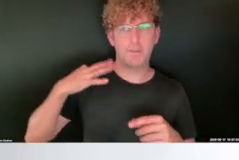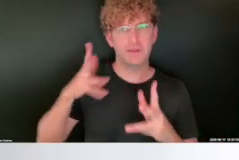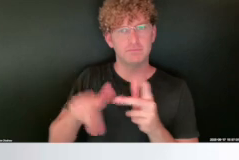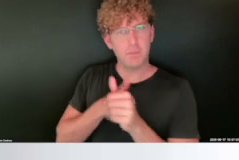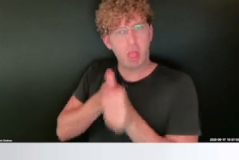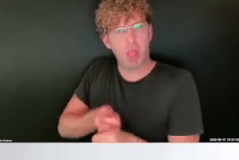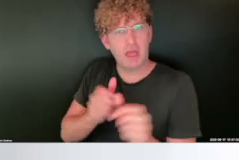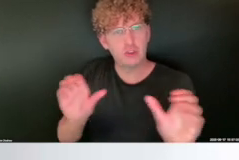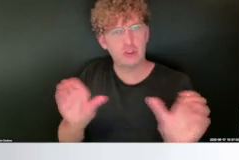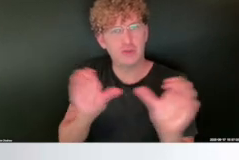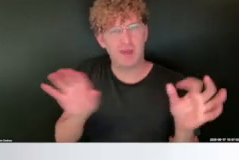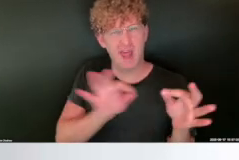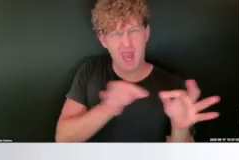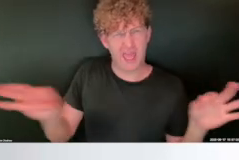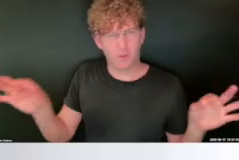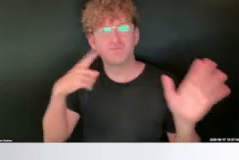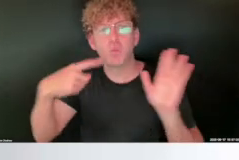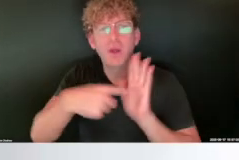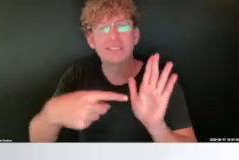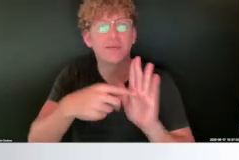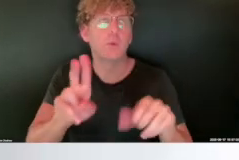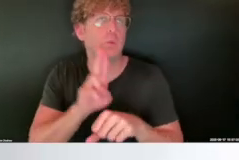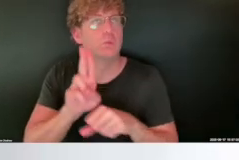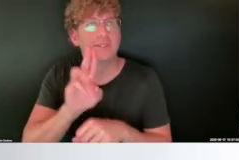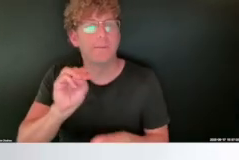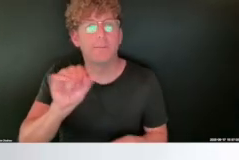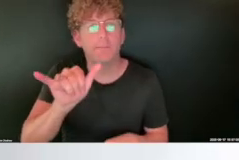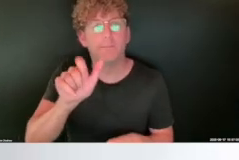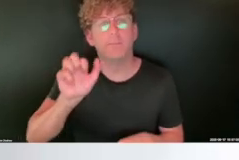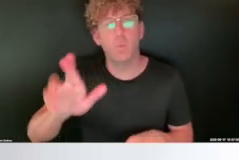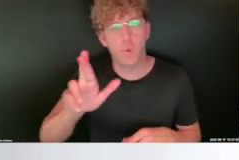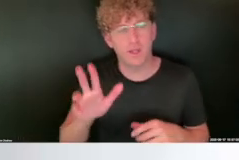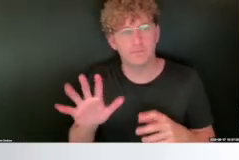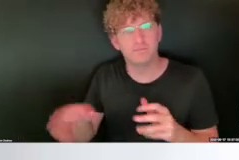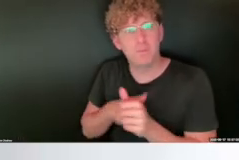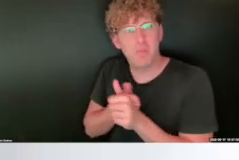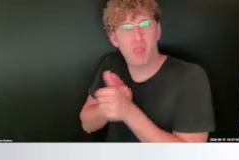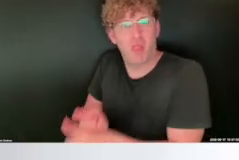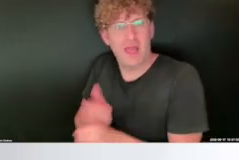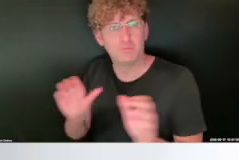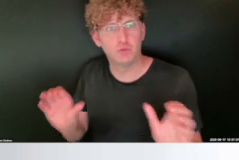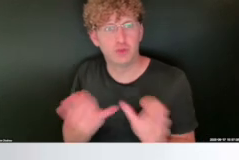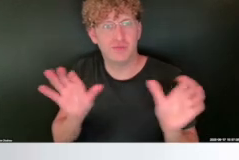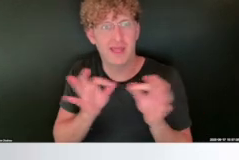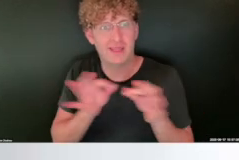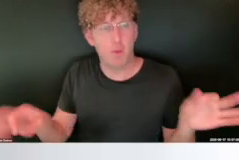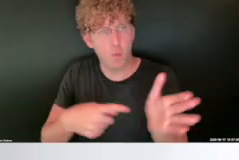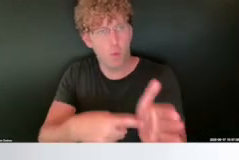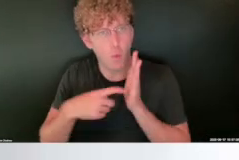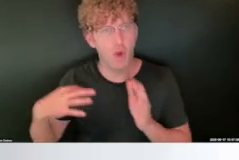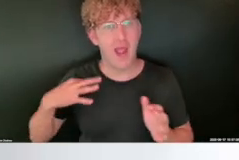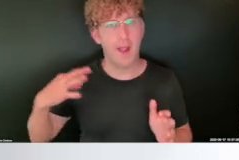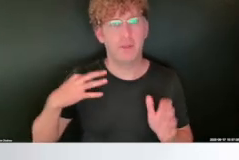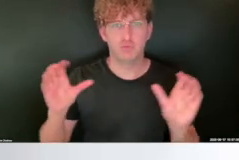using Moyer as an example, the compliance certification language requires applicants to certify regulatory compliance with any and